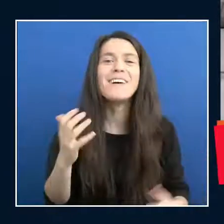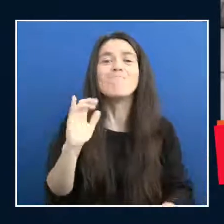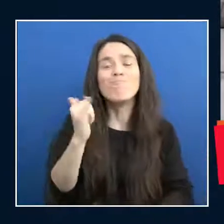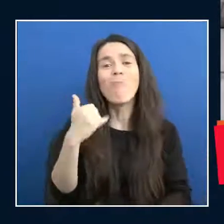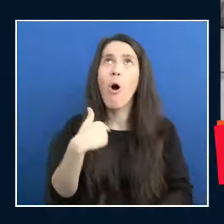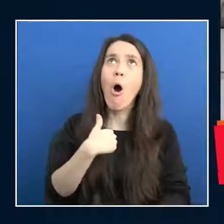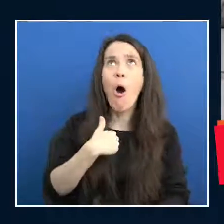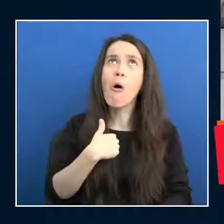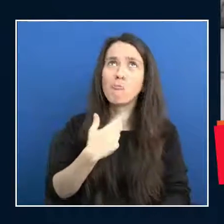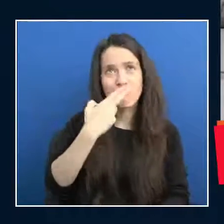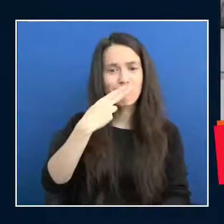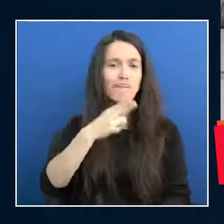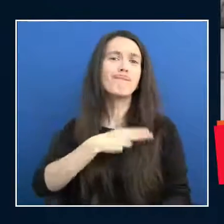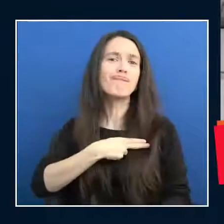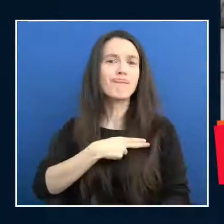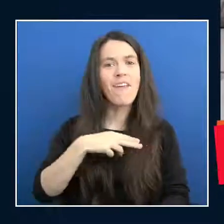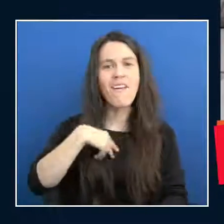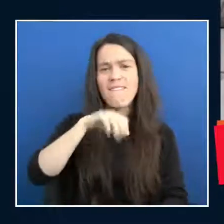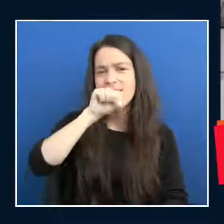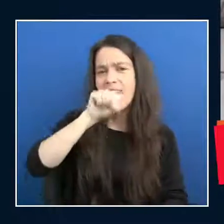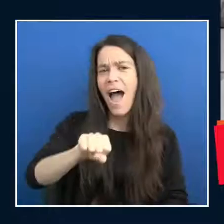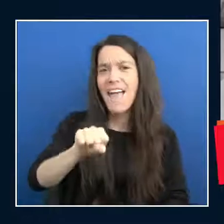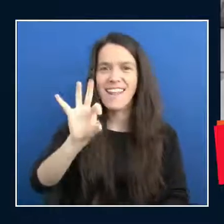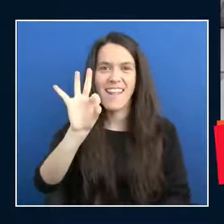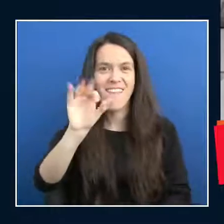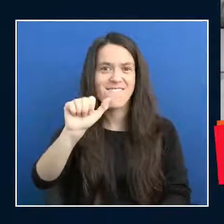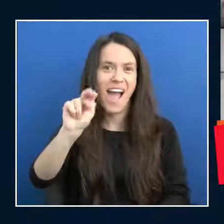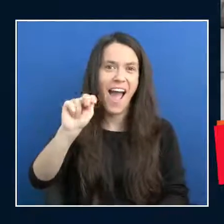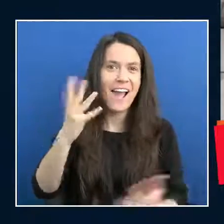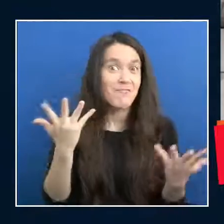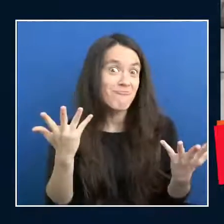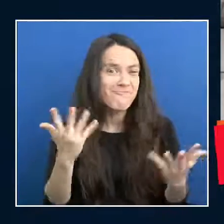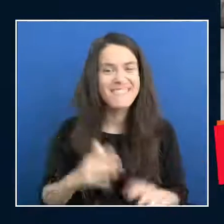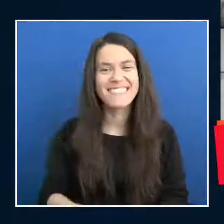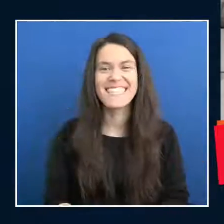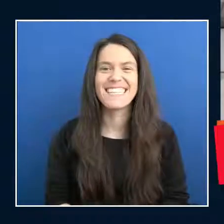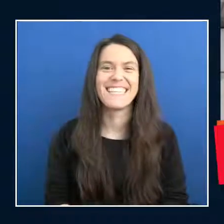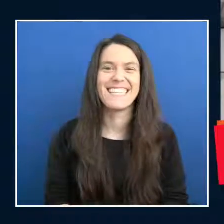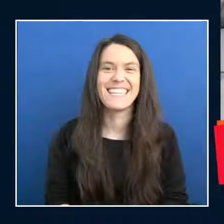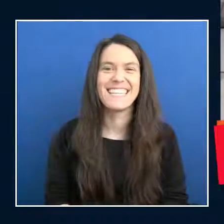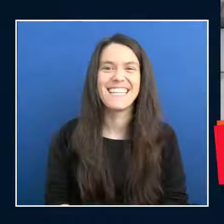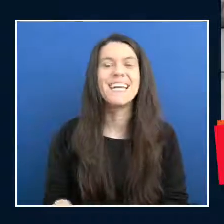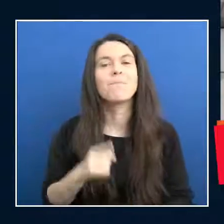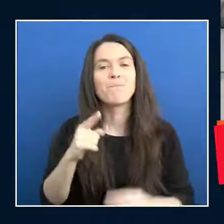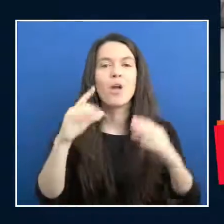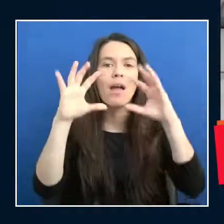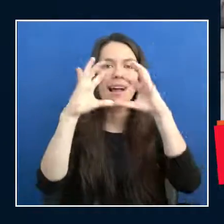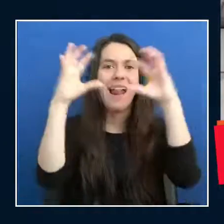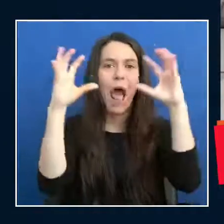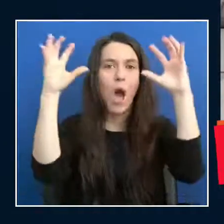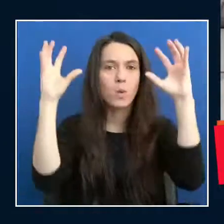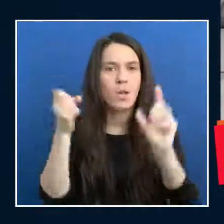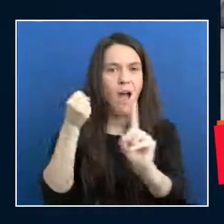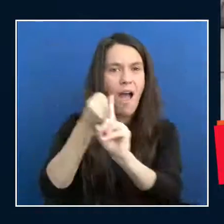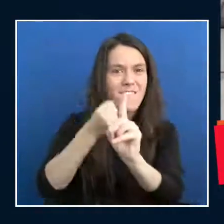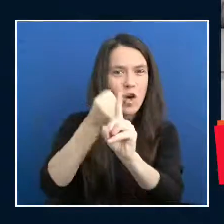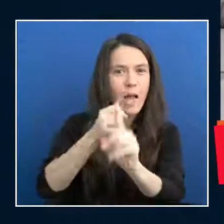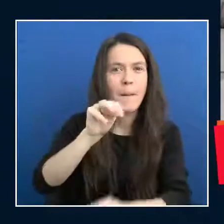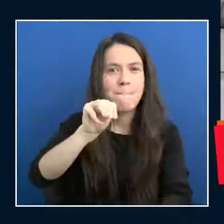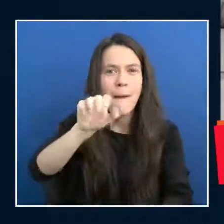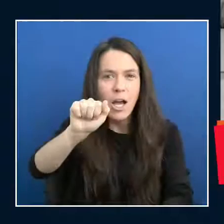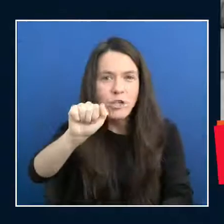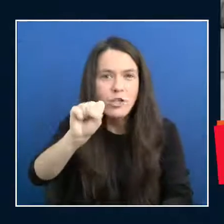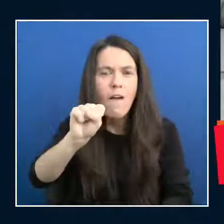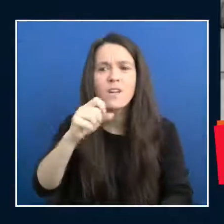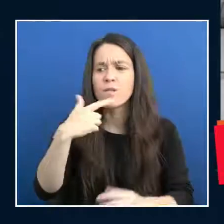so. I like that. And you're a cloud advocate for Microsoft. You've been doing it 3.5 years